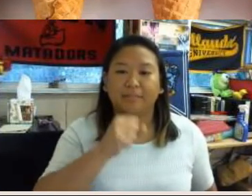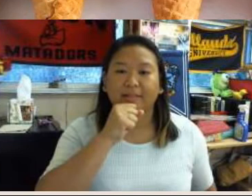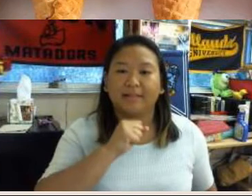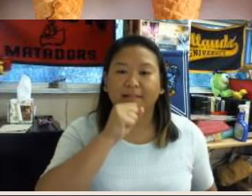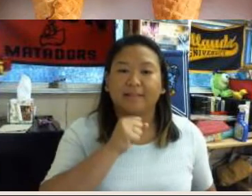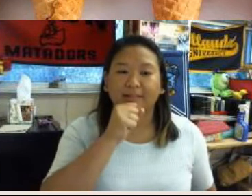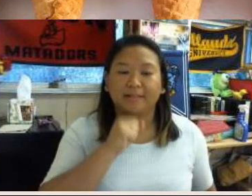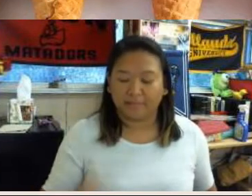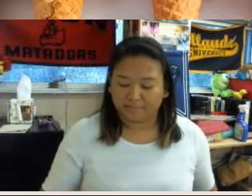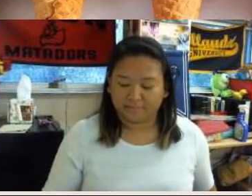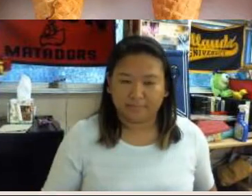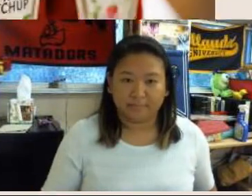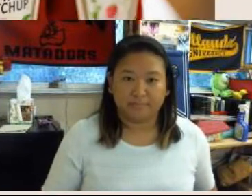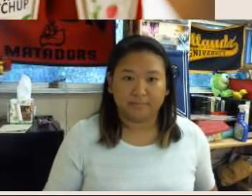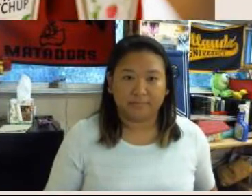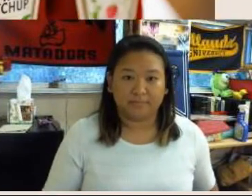Ice cream.